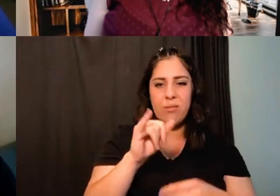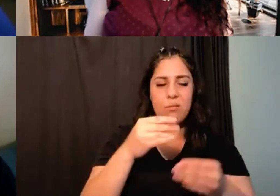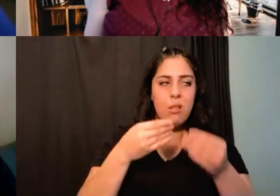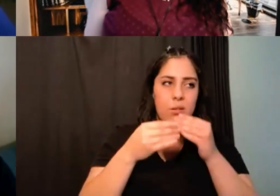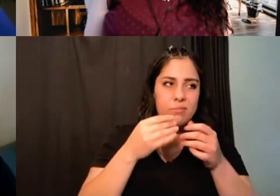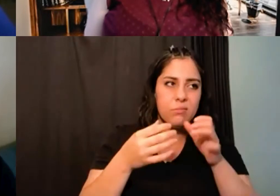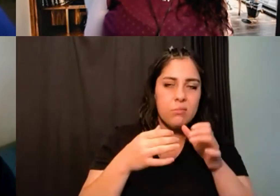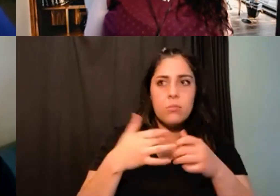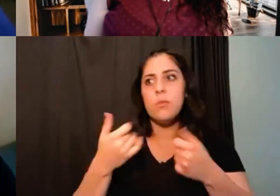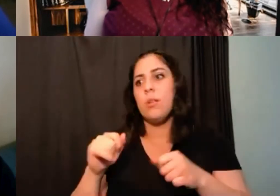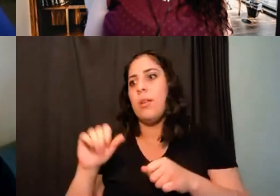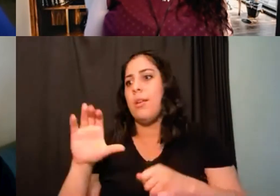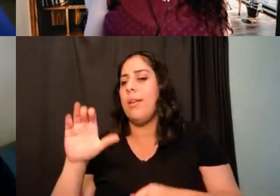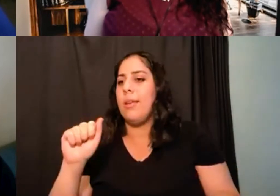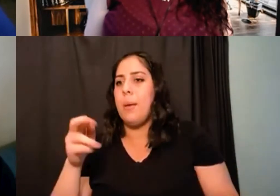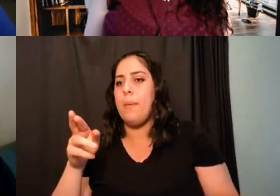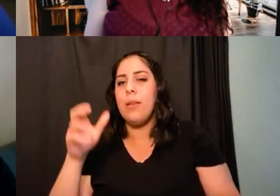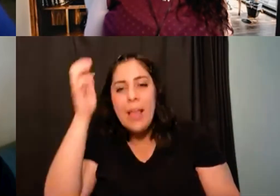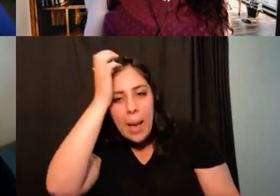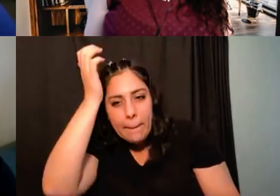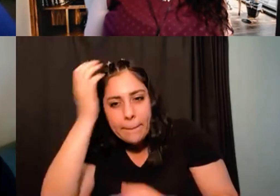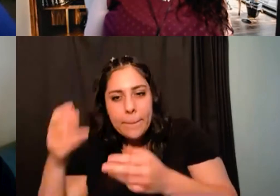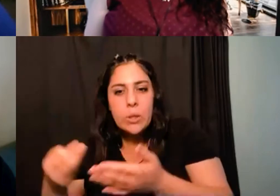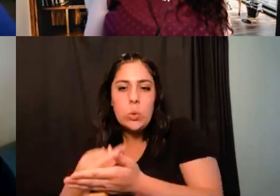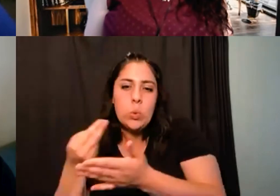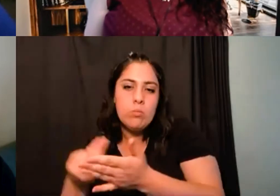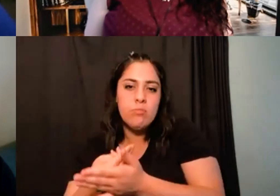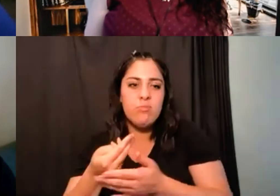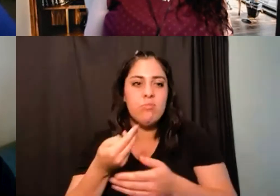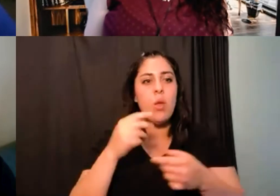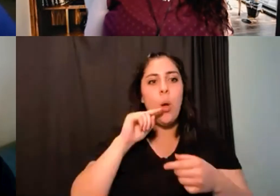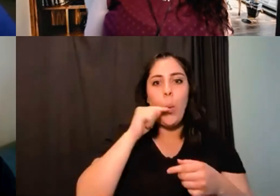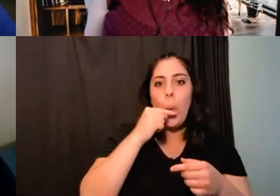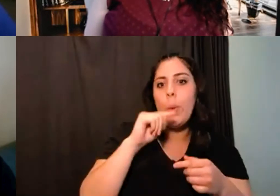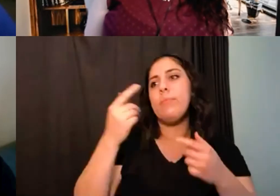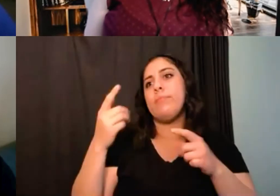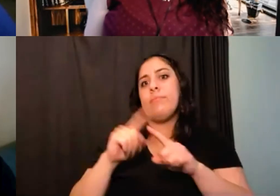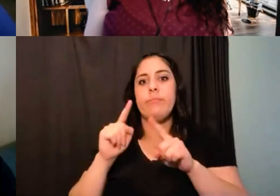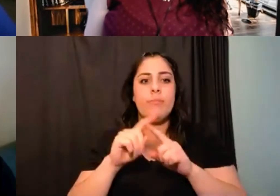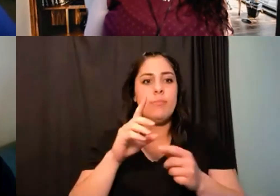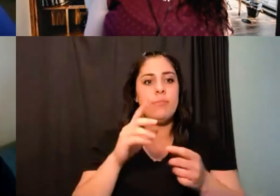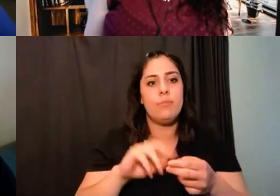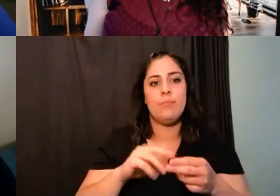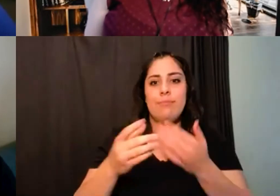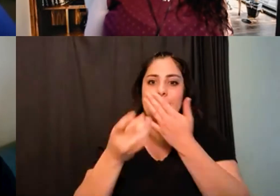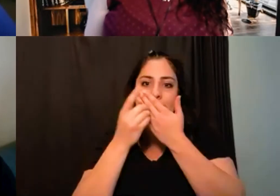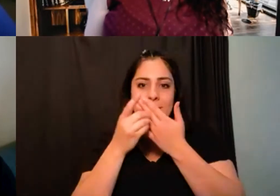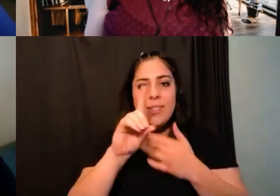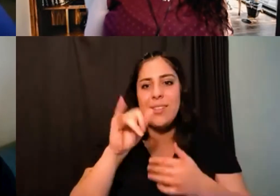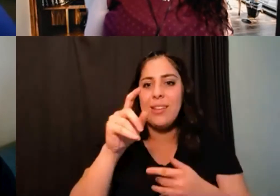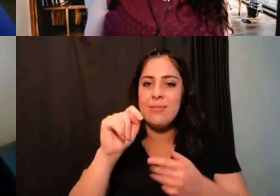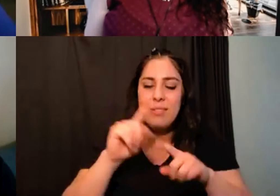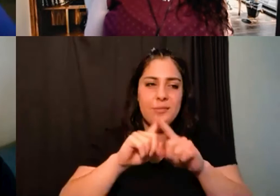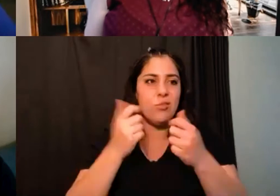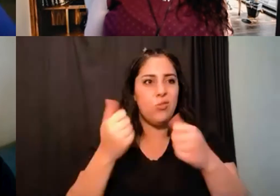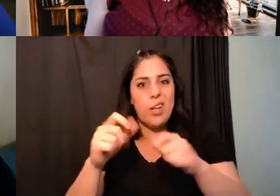the corn muffin diet, the red pepper flakes drink diet. I've tried eating one large meal a